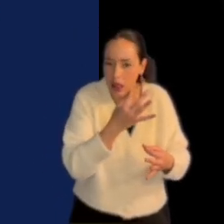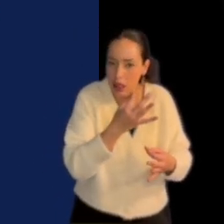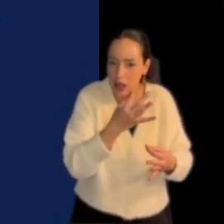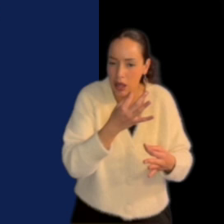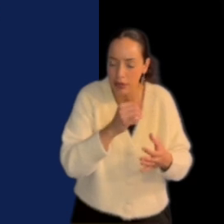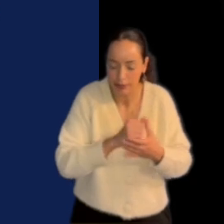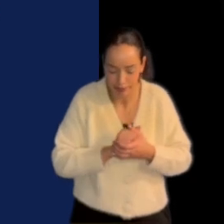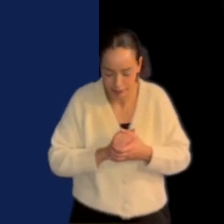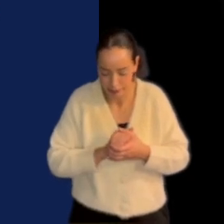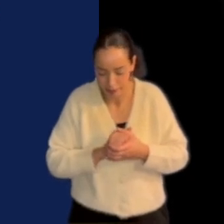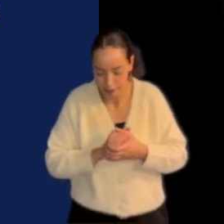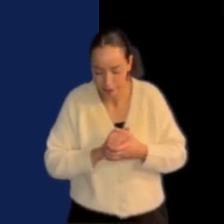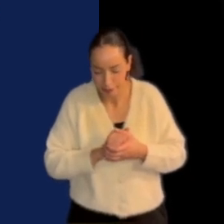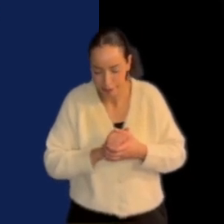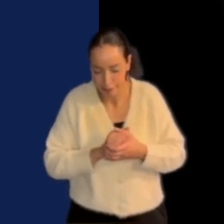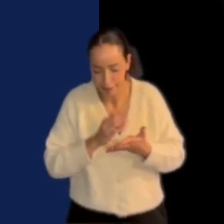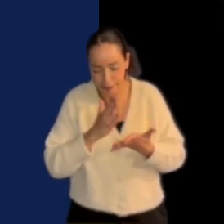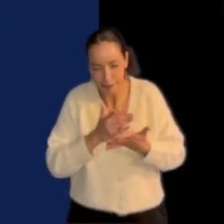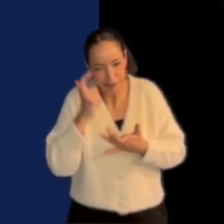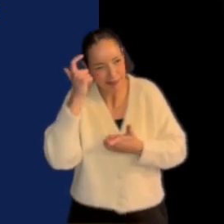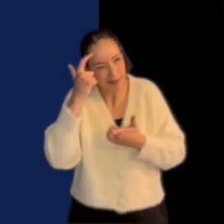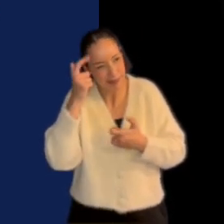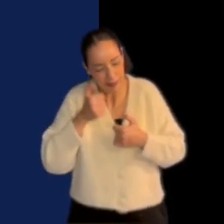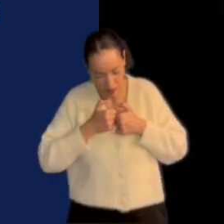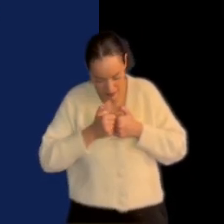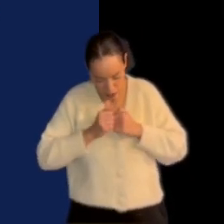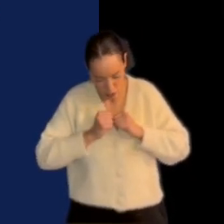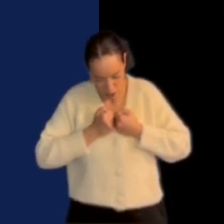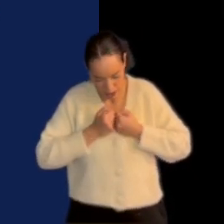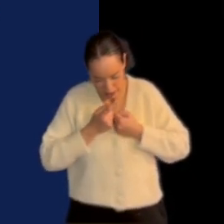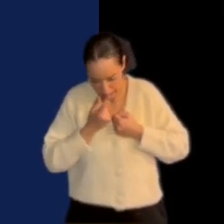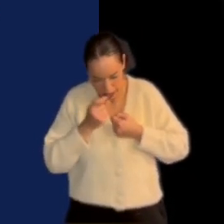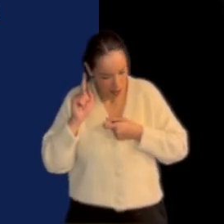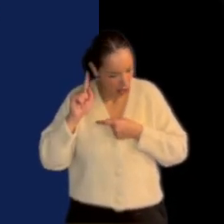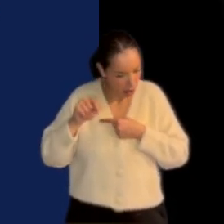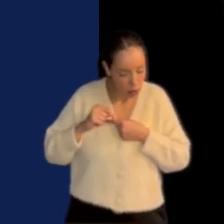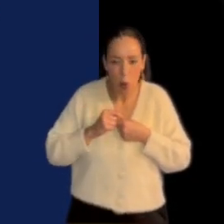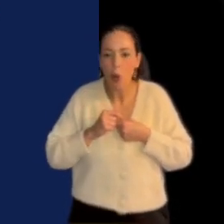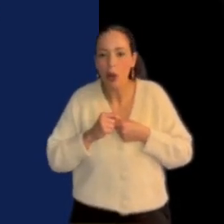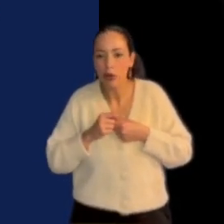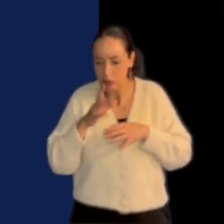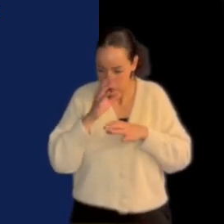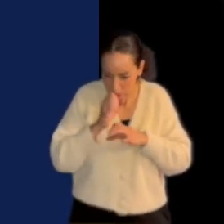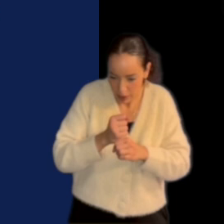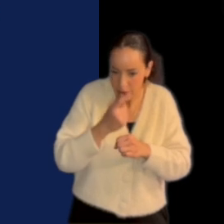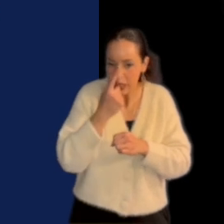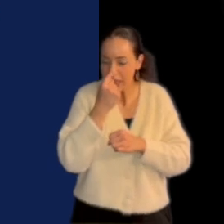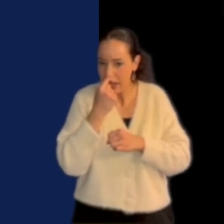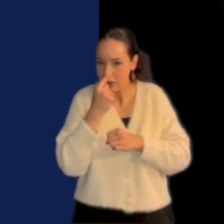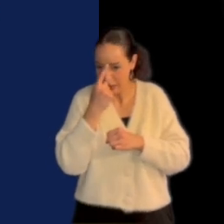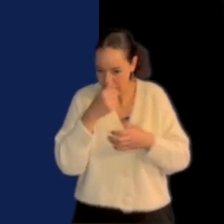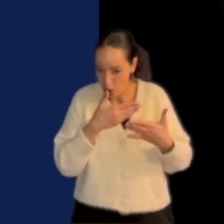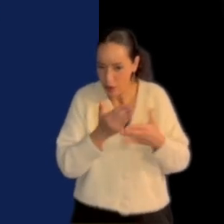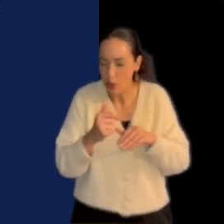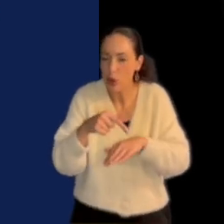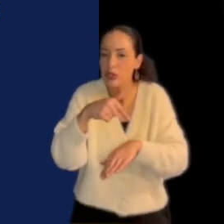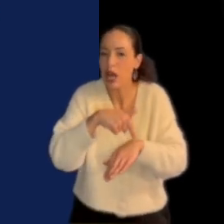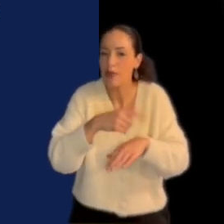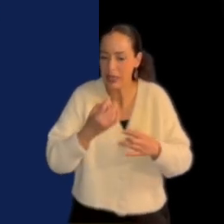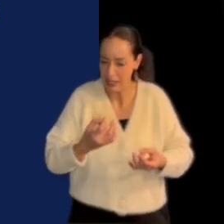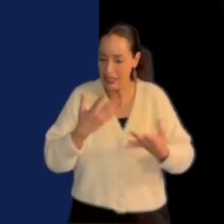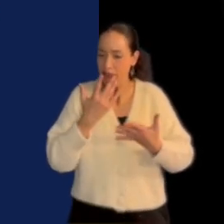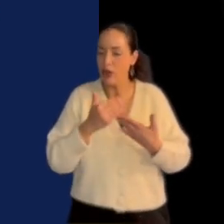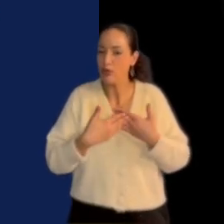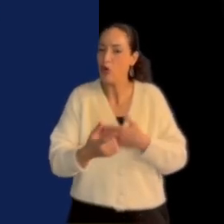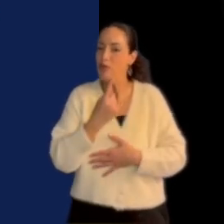ethics and beliefs, stretch our commitment, exert more effort, offer more time, sacrifice more of ourselves, we might just be able to fix